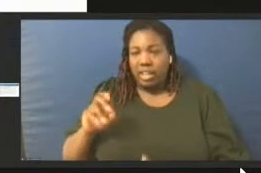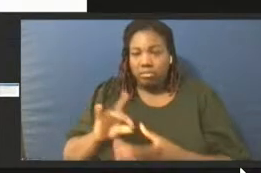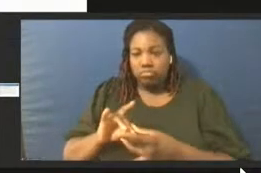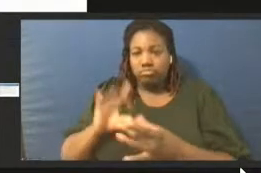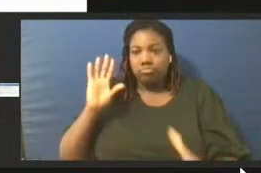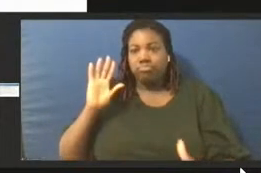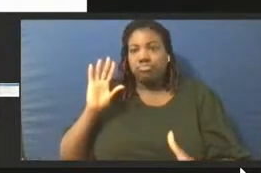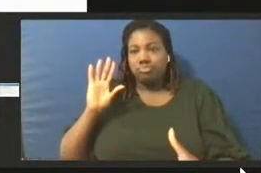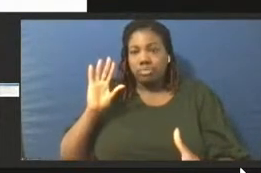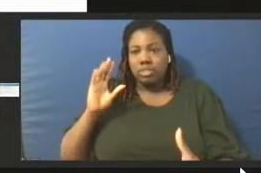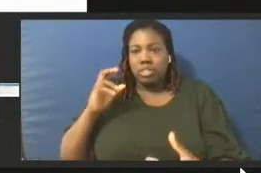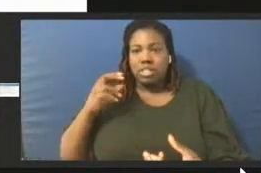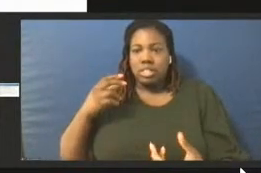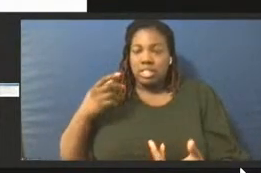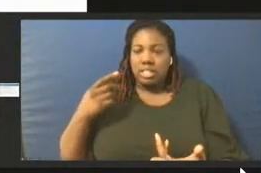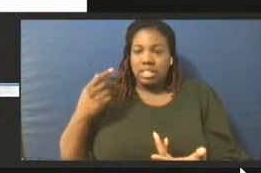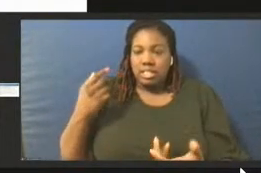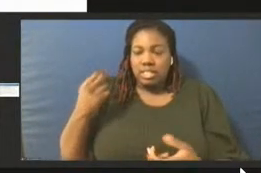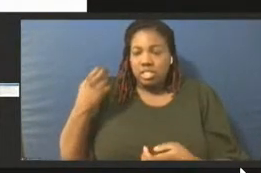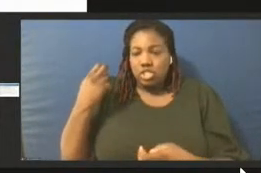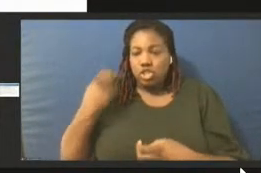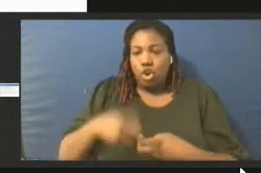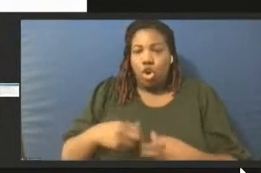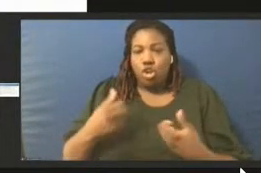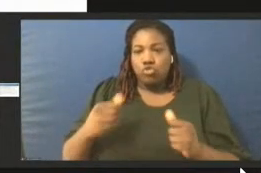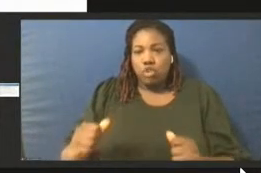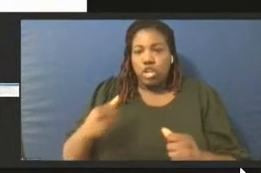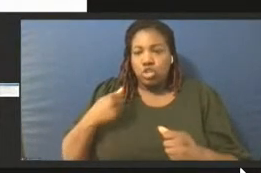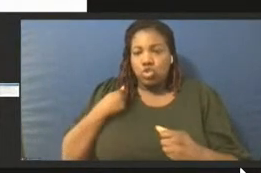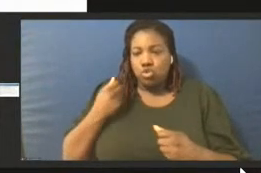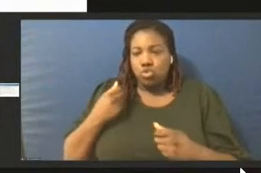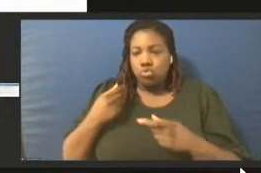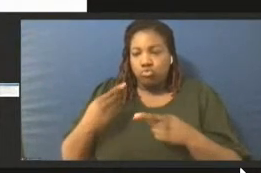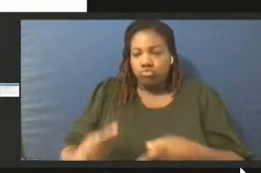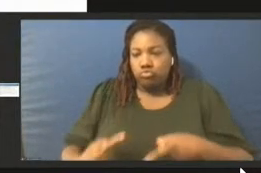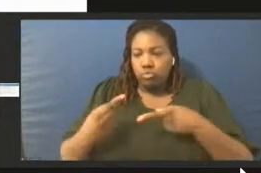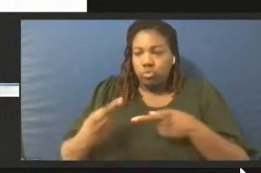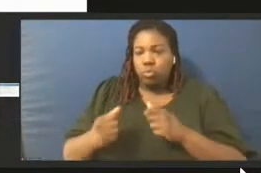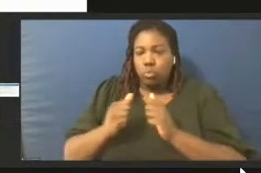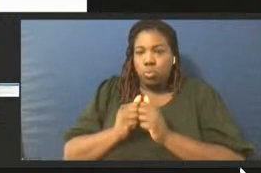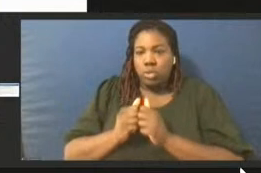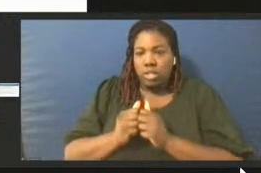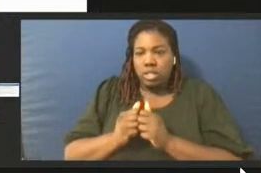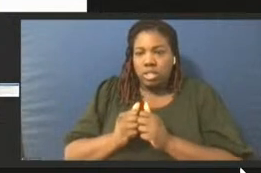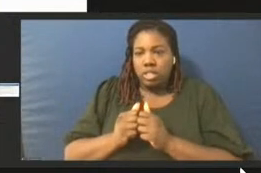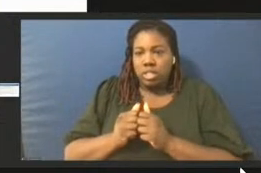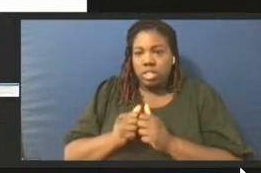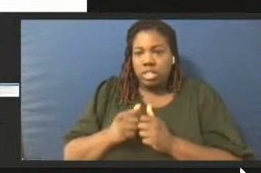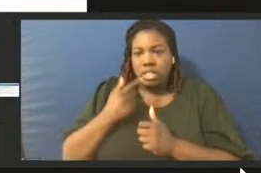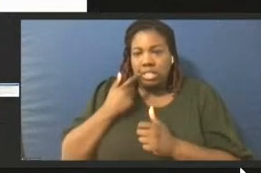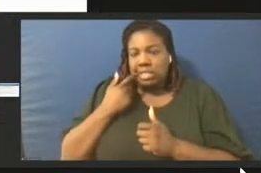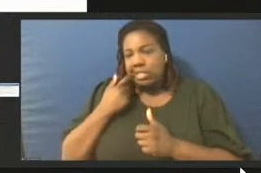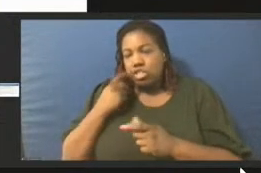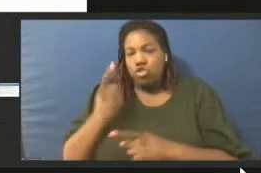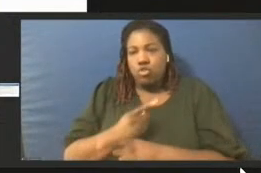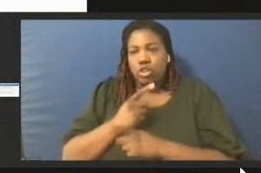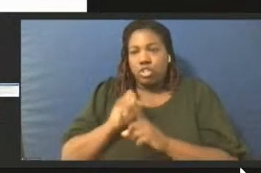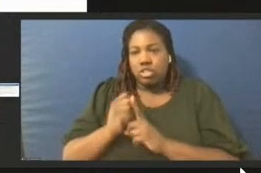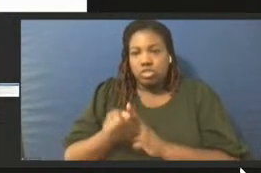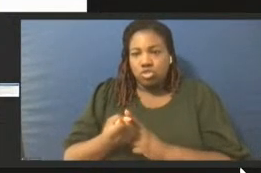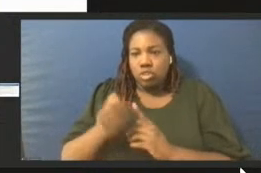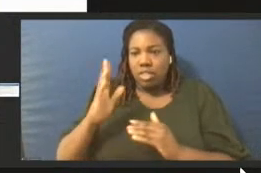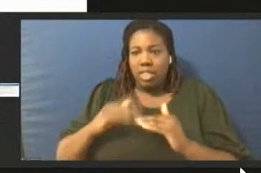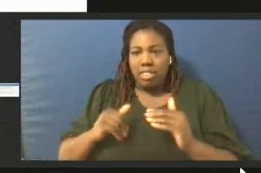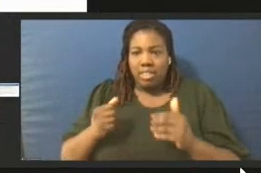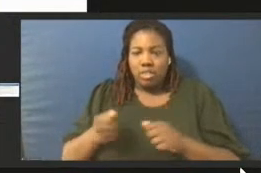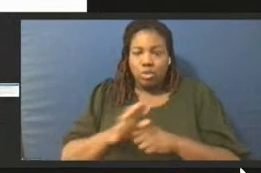to break a battle, to fight an addiction in regular circumstances, let alone during the